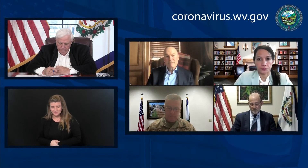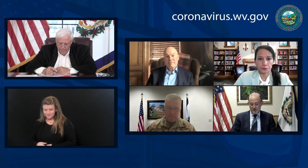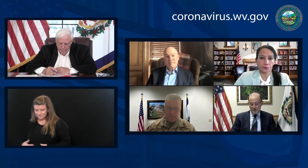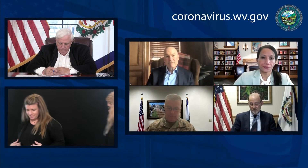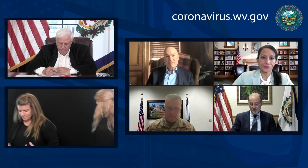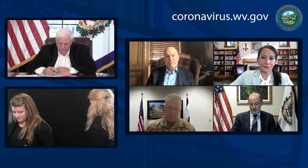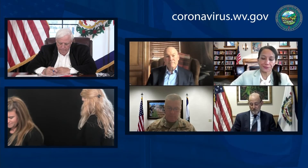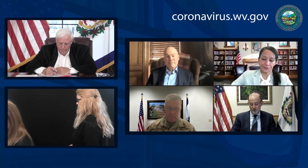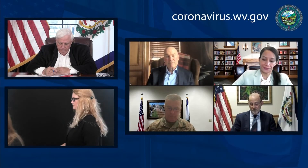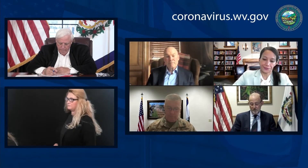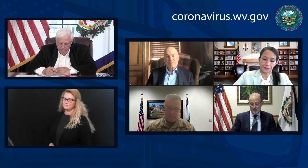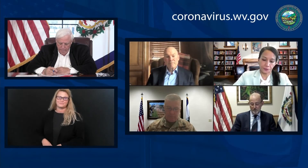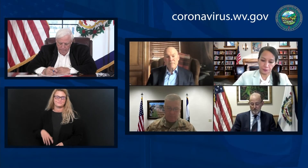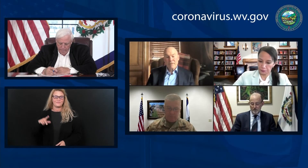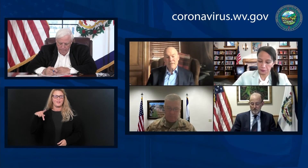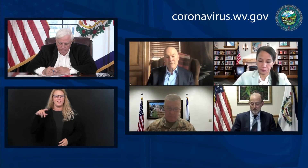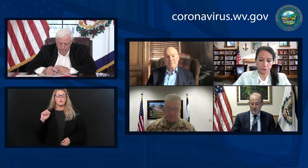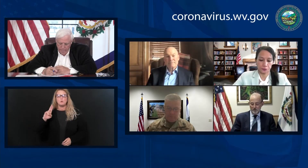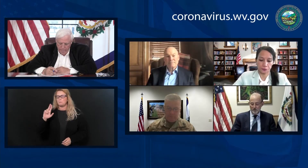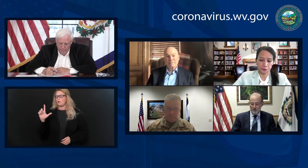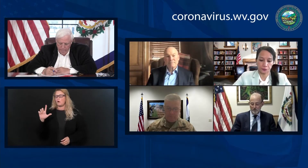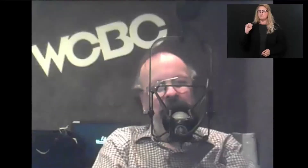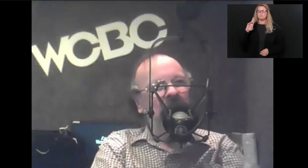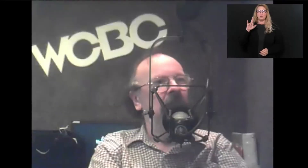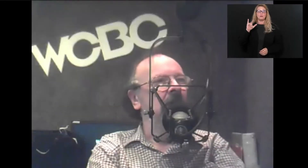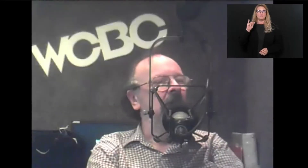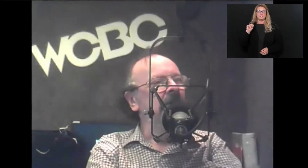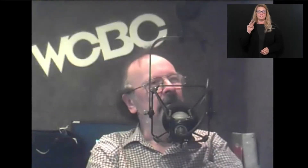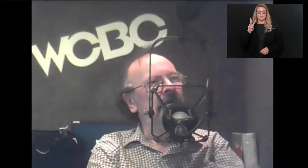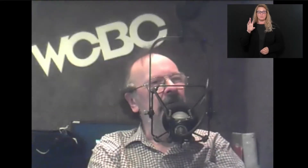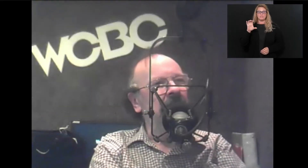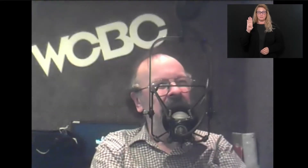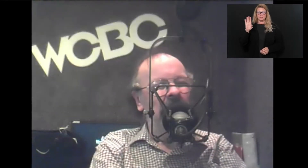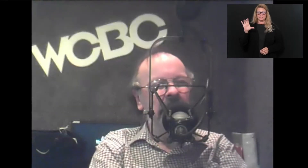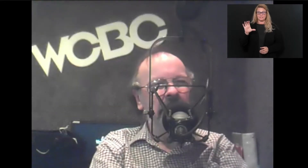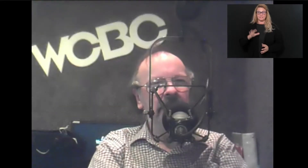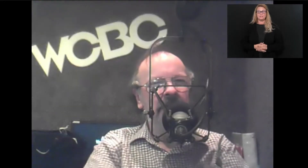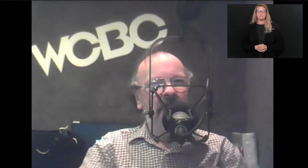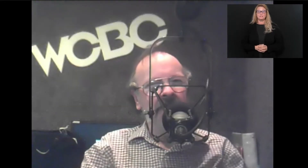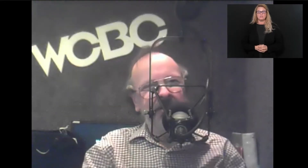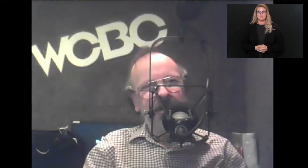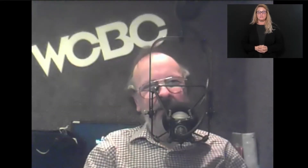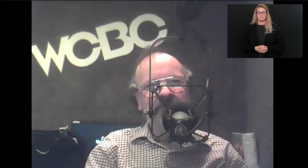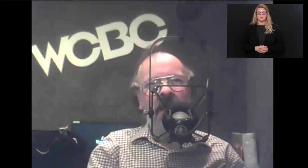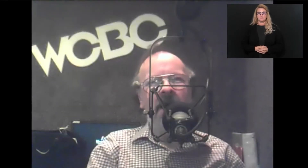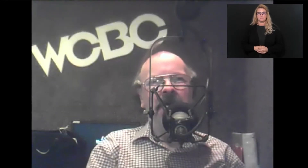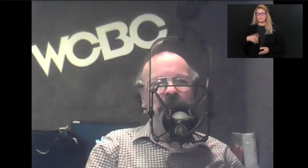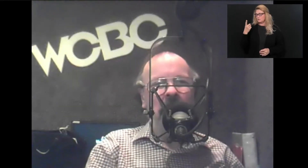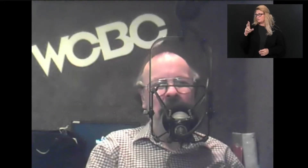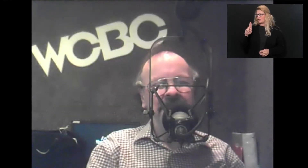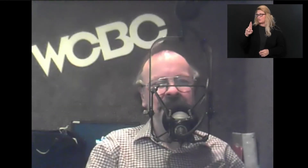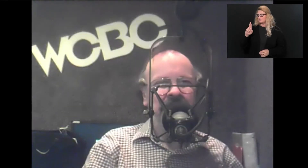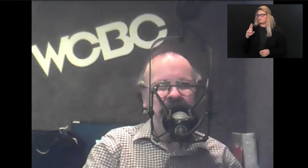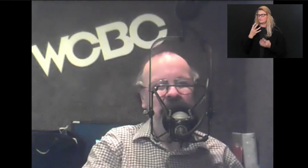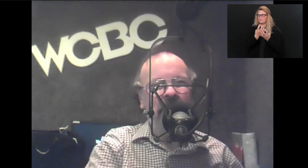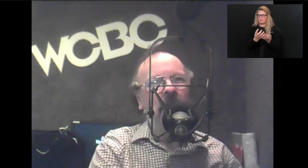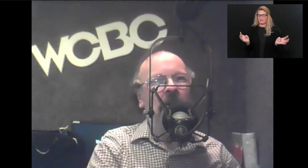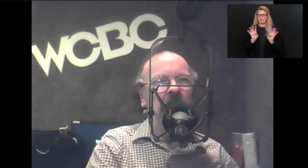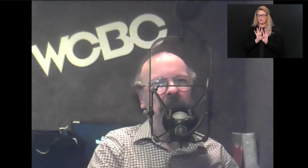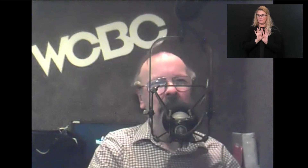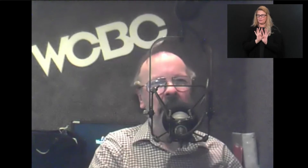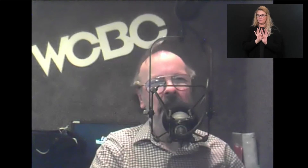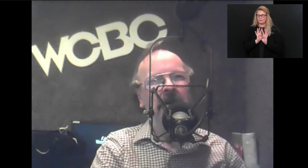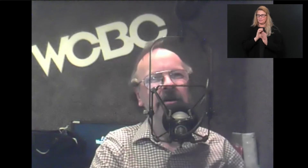with WCBC. Good afternoon, Governor, to you and the First Lady, to Drs. Amjad and Marsh,